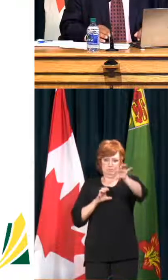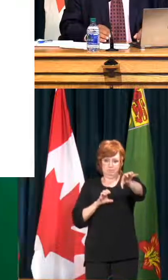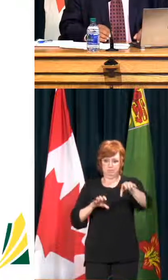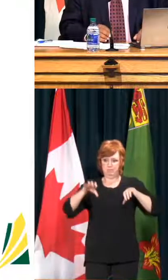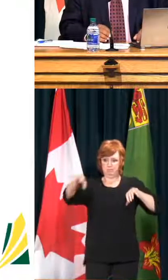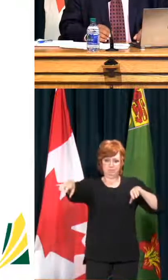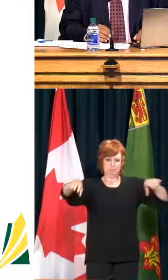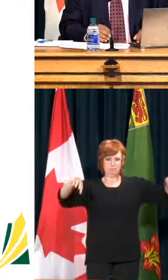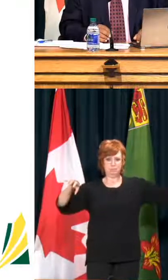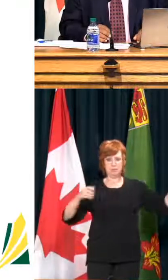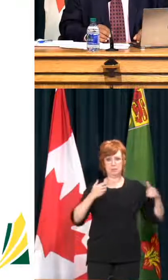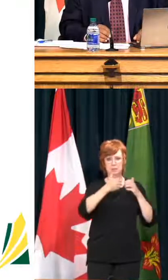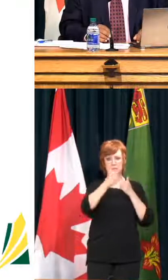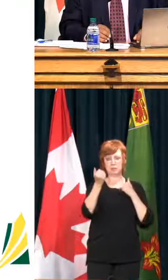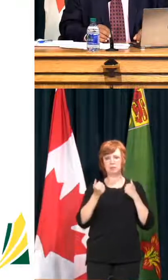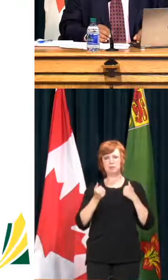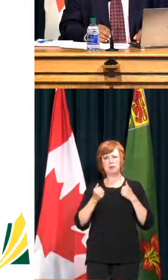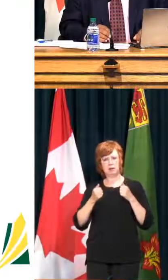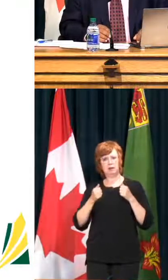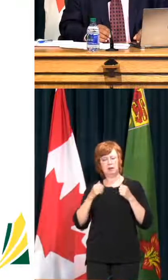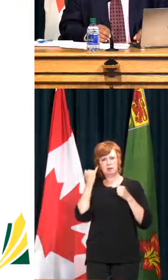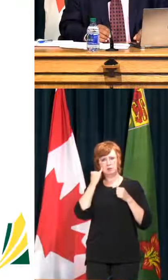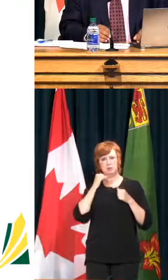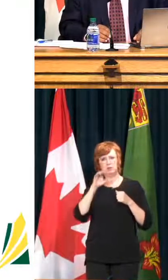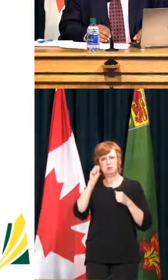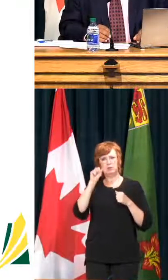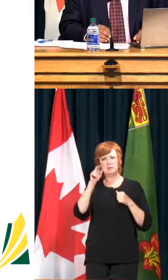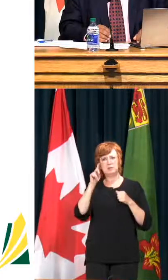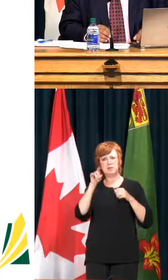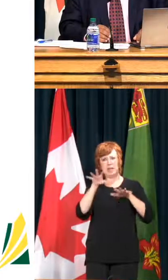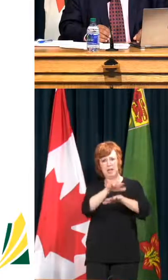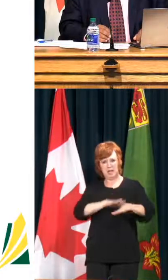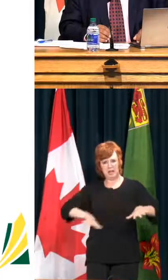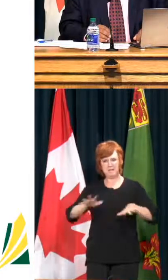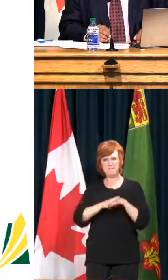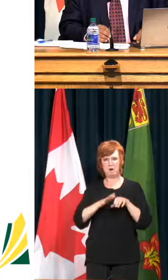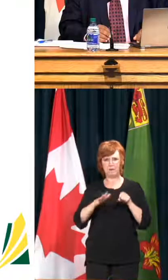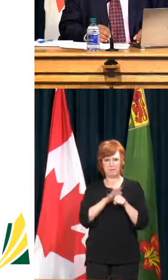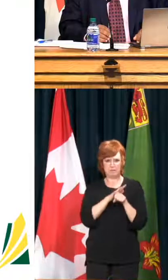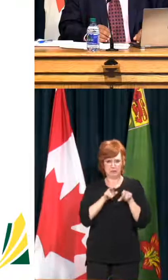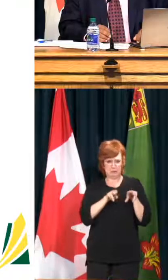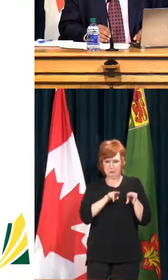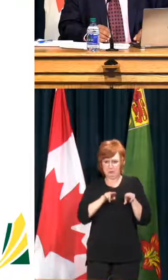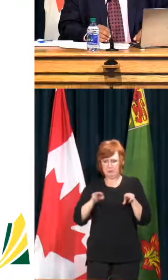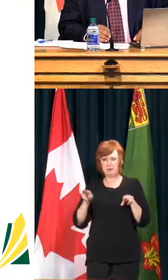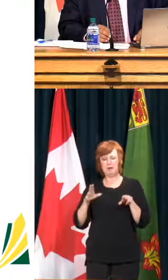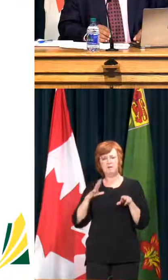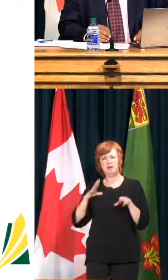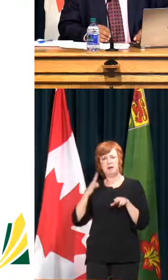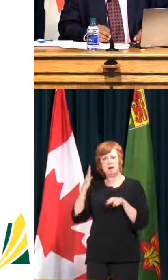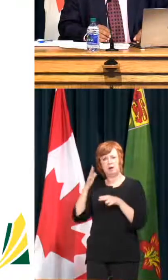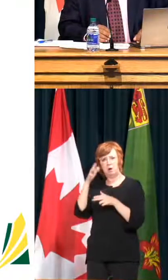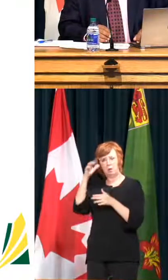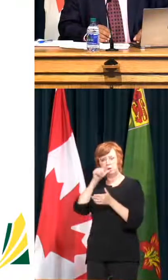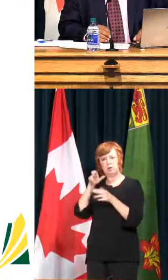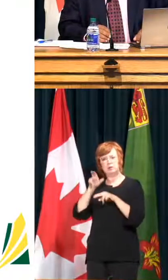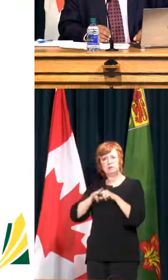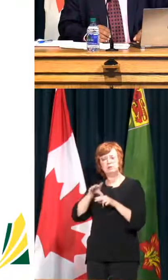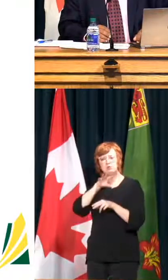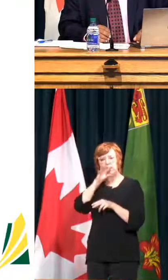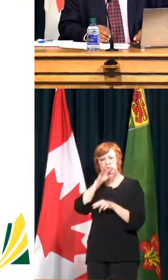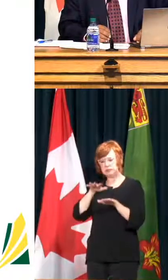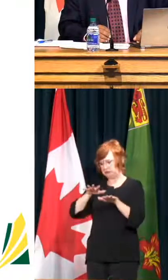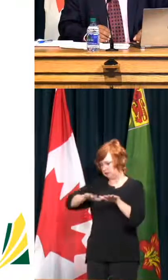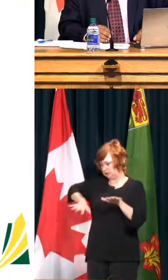maintain that confidence to enjoy these settings in a safe way over the summer. In terms of cases, we've had 5